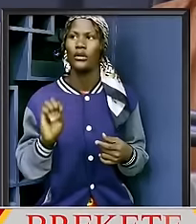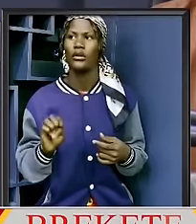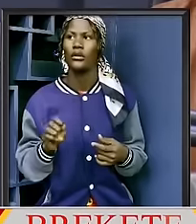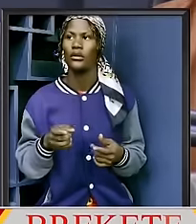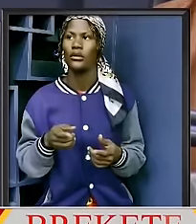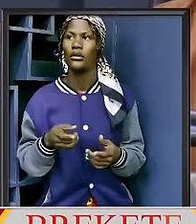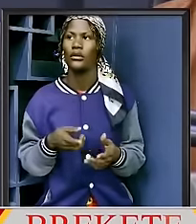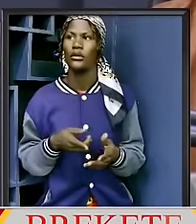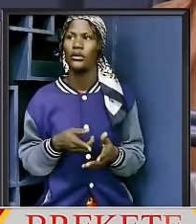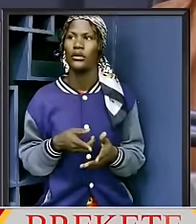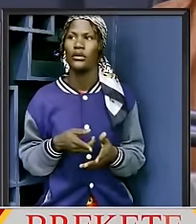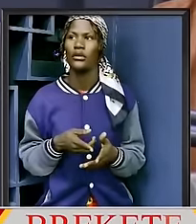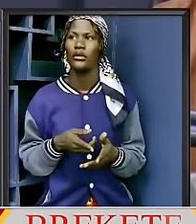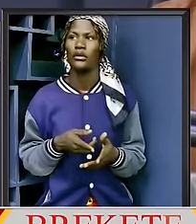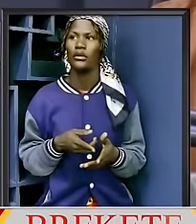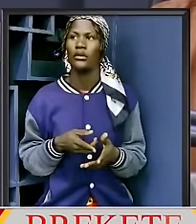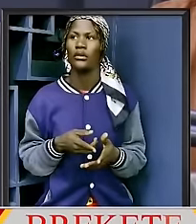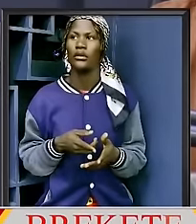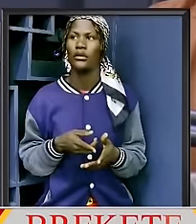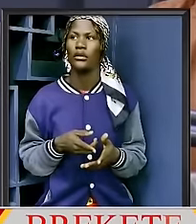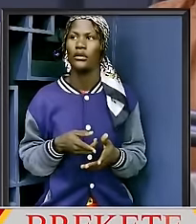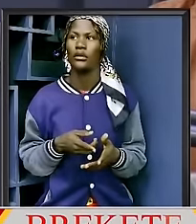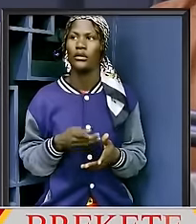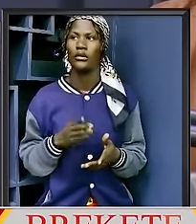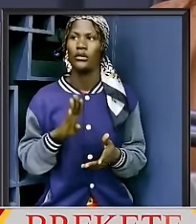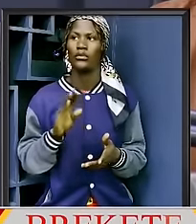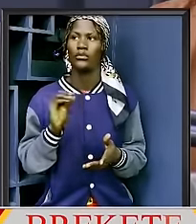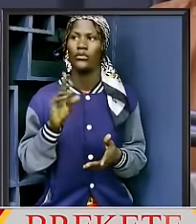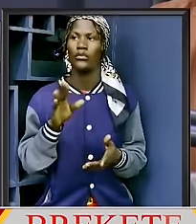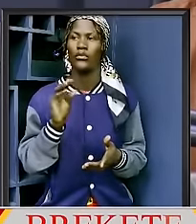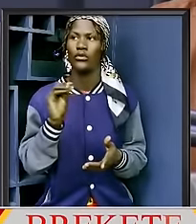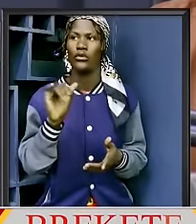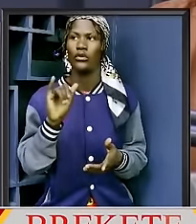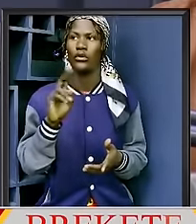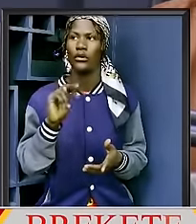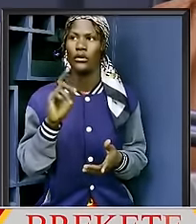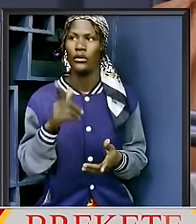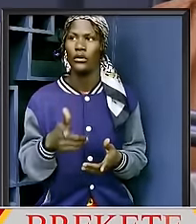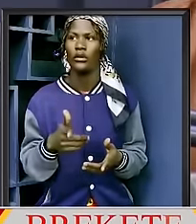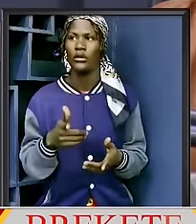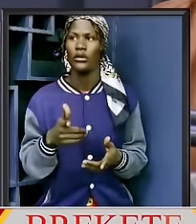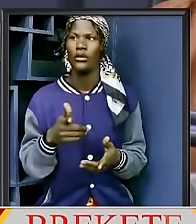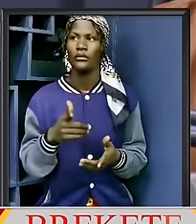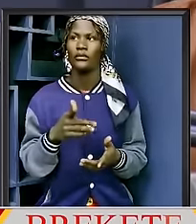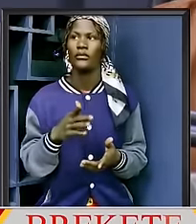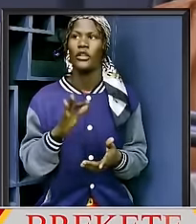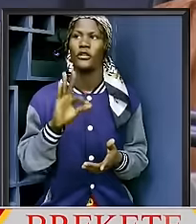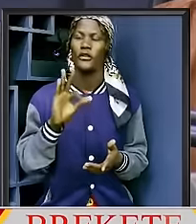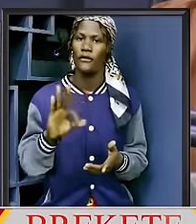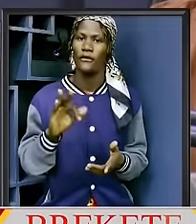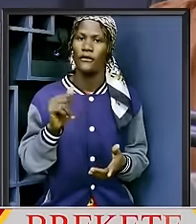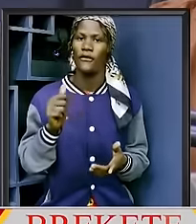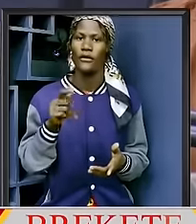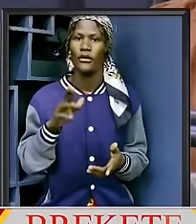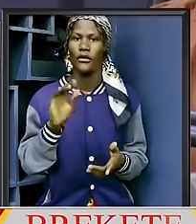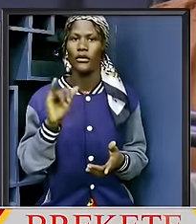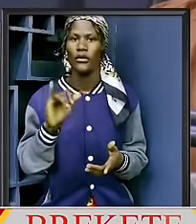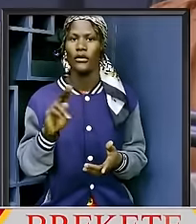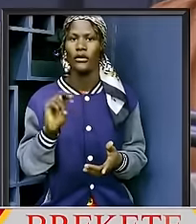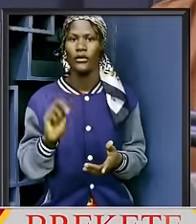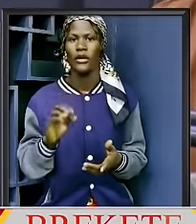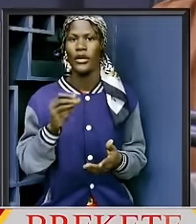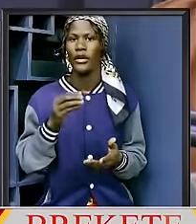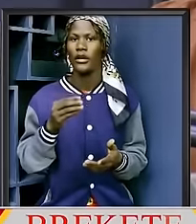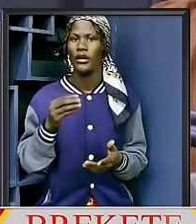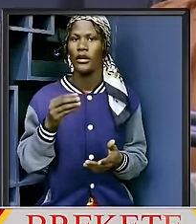what is it called? Online. Online, the borrowing stuff. This OPAY them. This fair money branch is on my